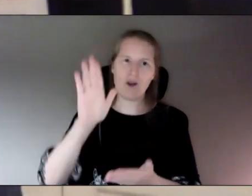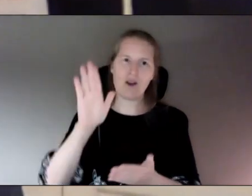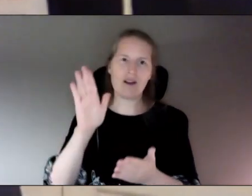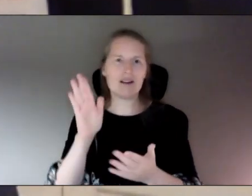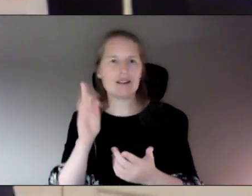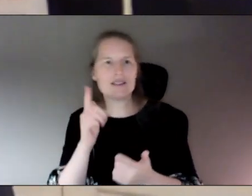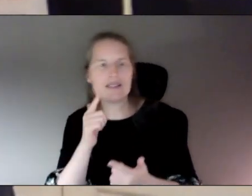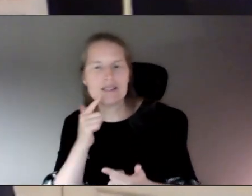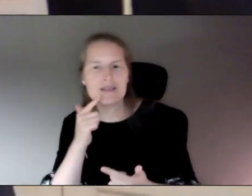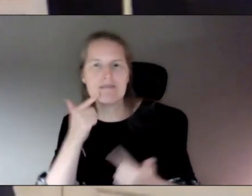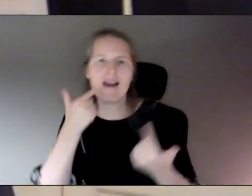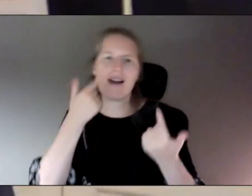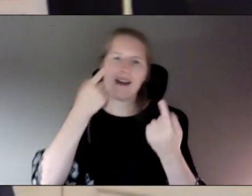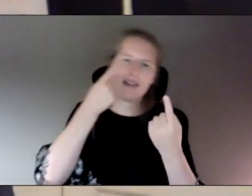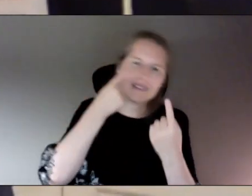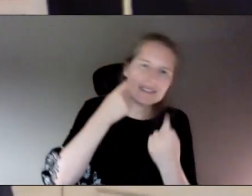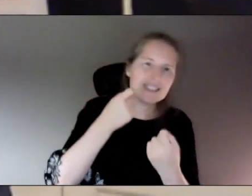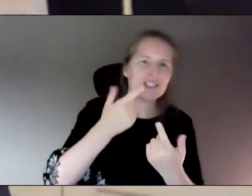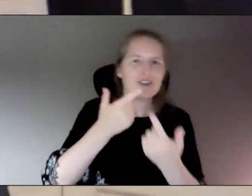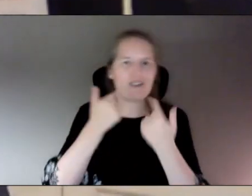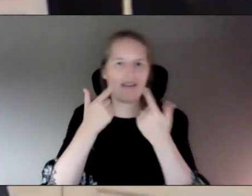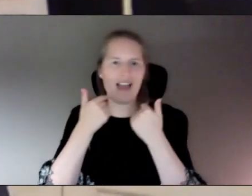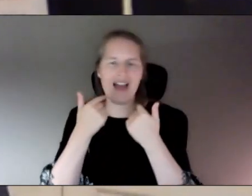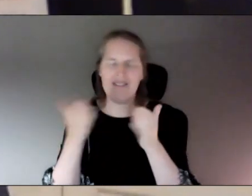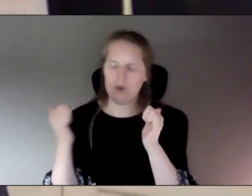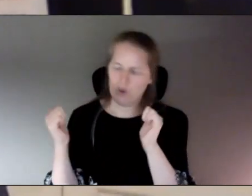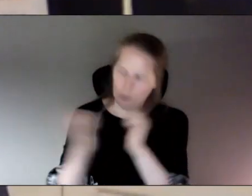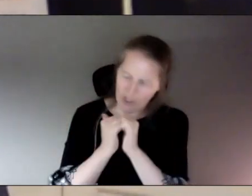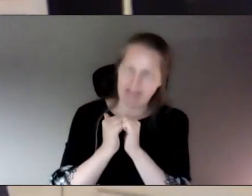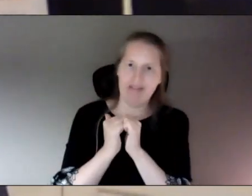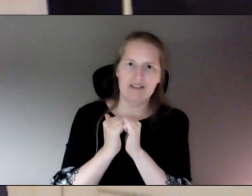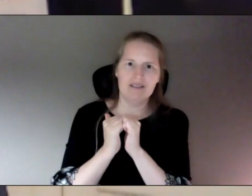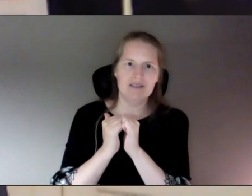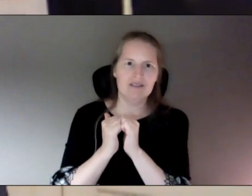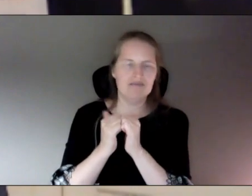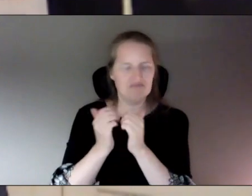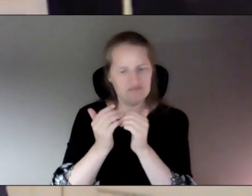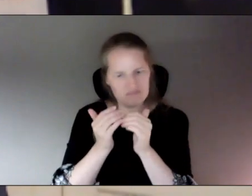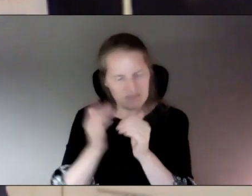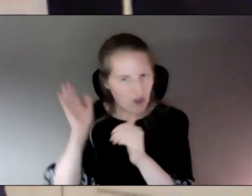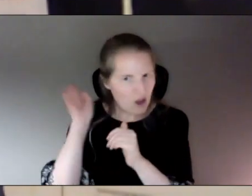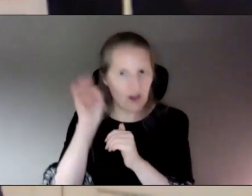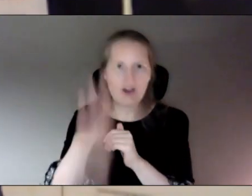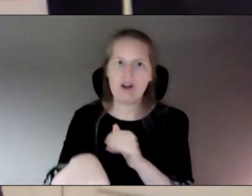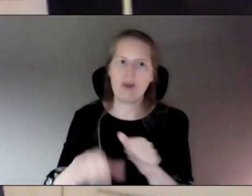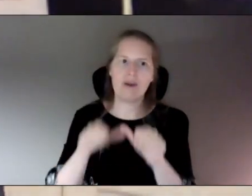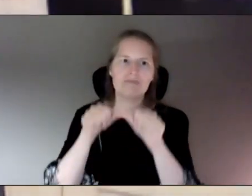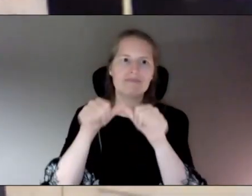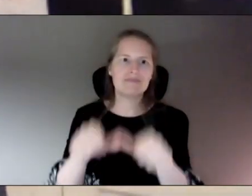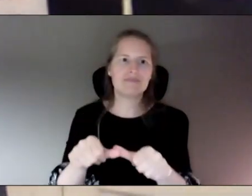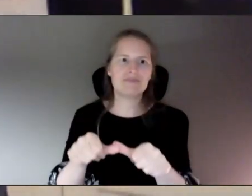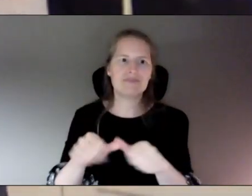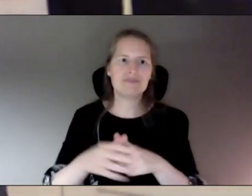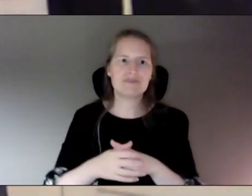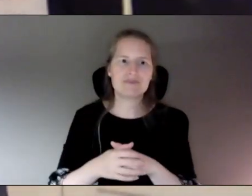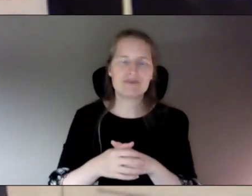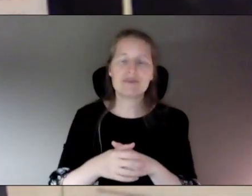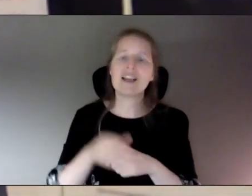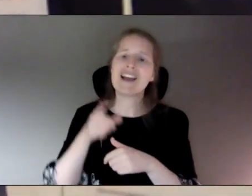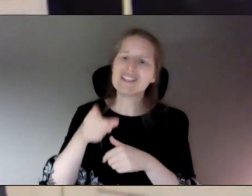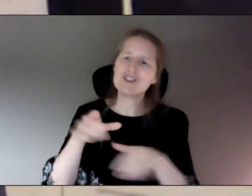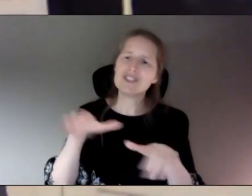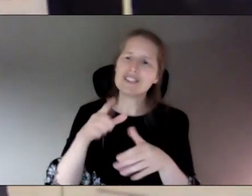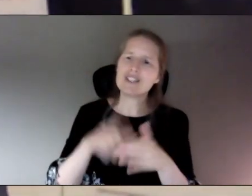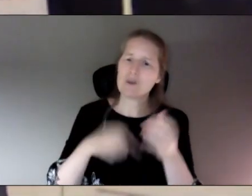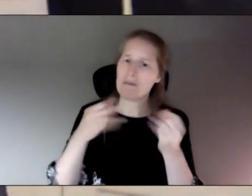through a laugh, that she is with you to the end and beyond. And she does what so many are afraid to do.